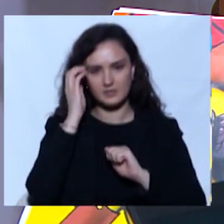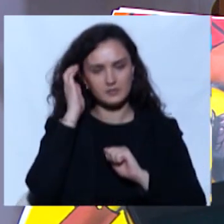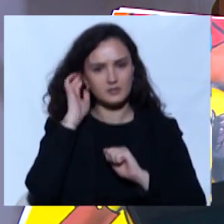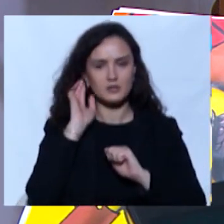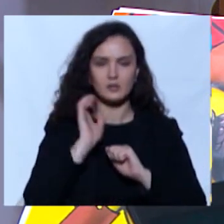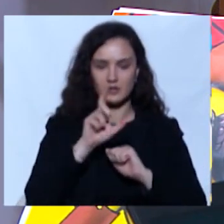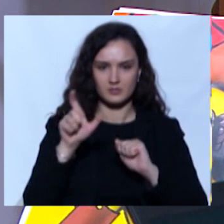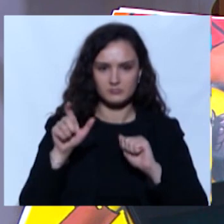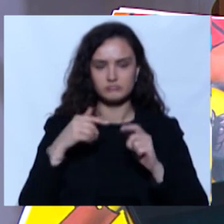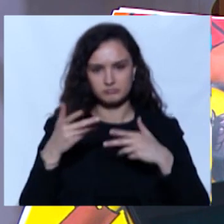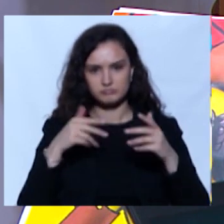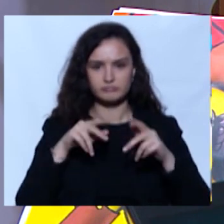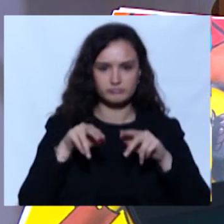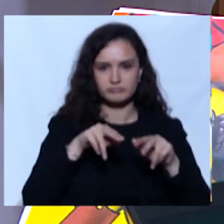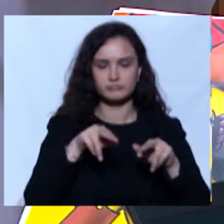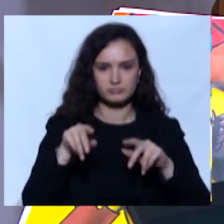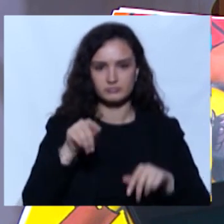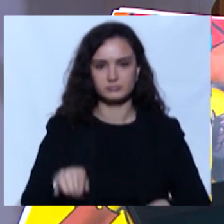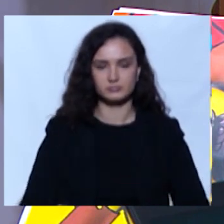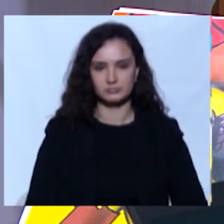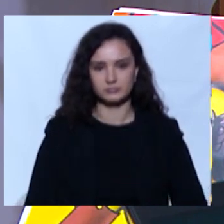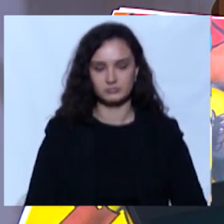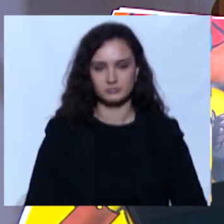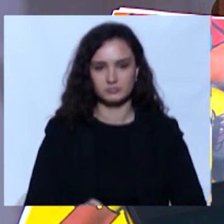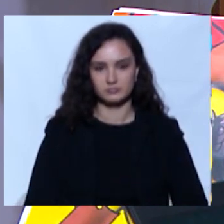people walking by the tall buildings.